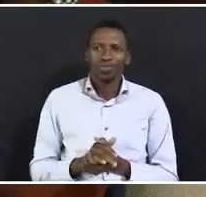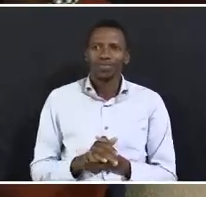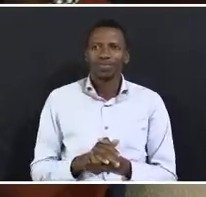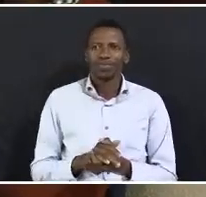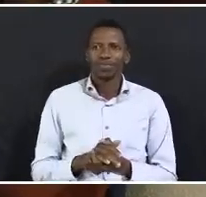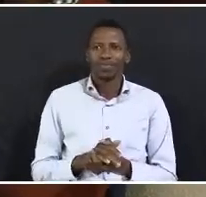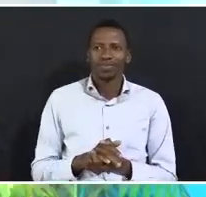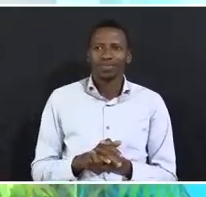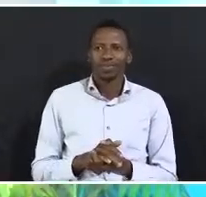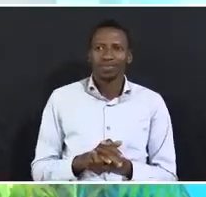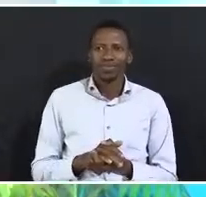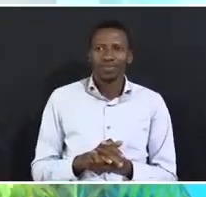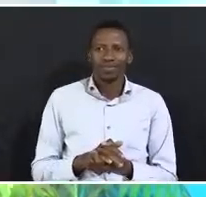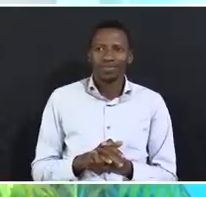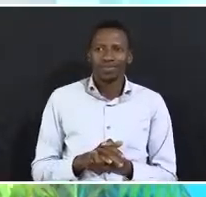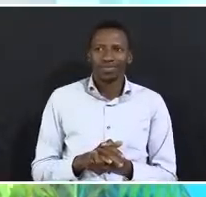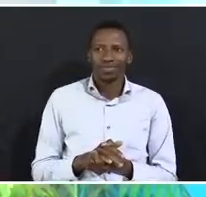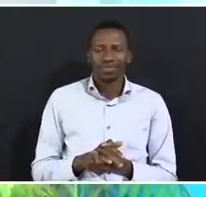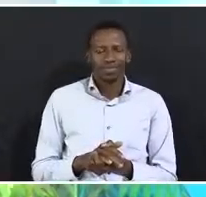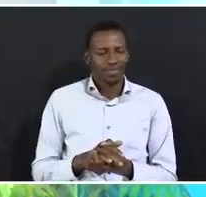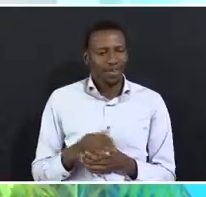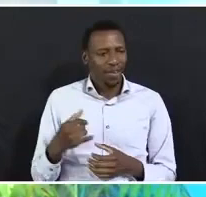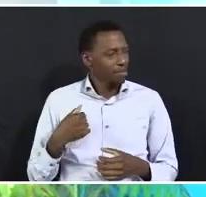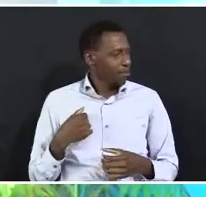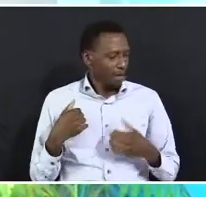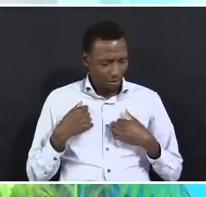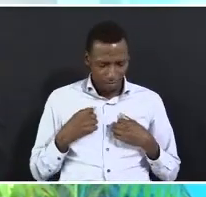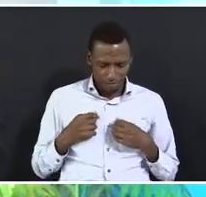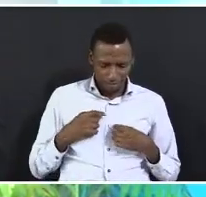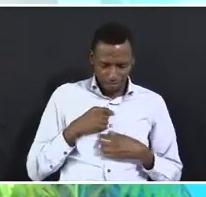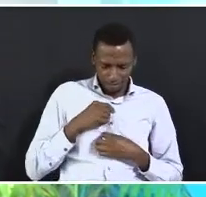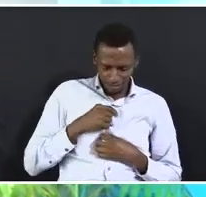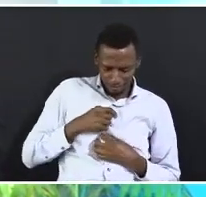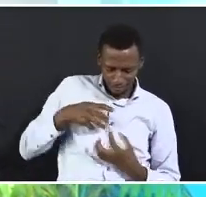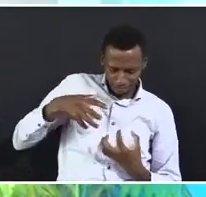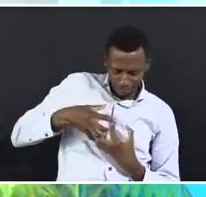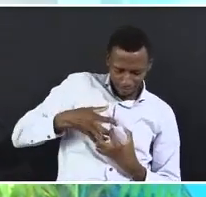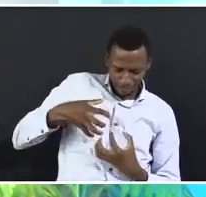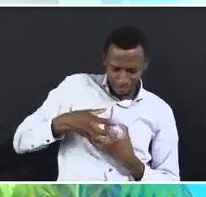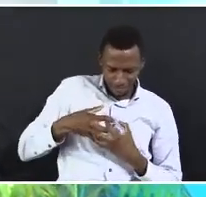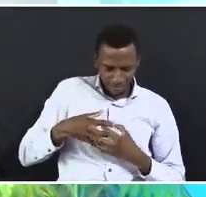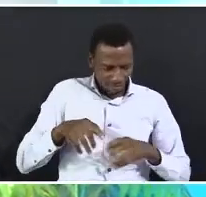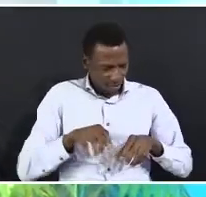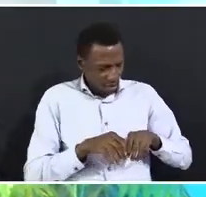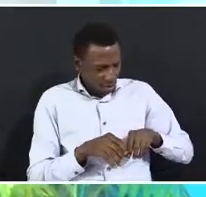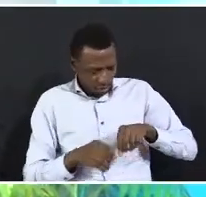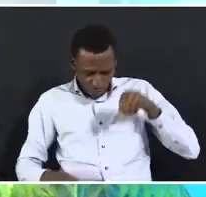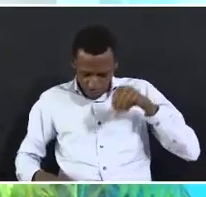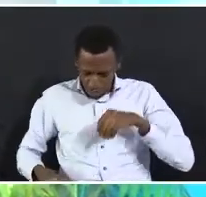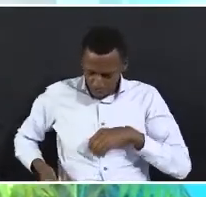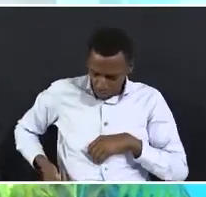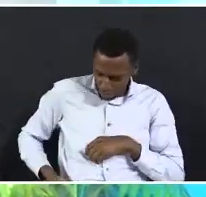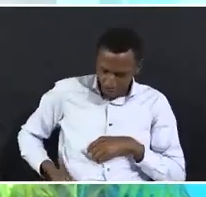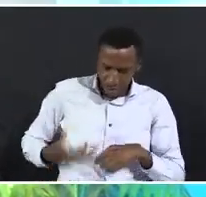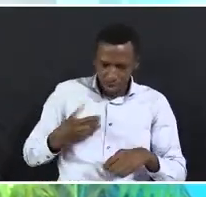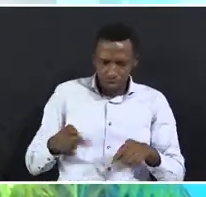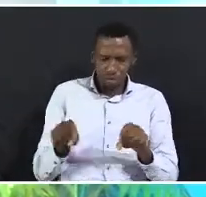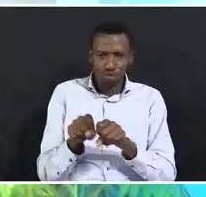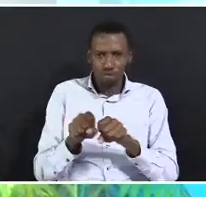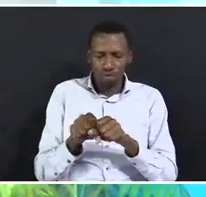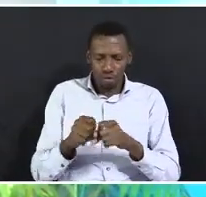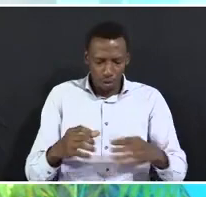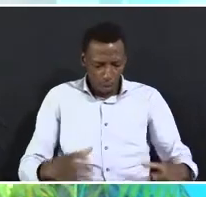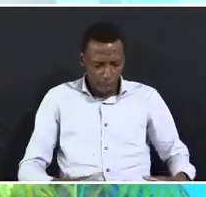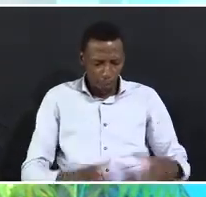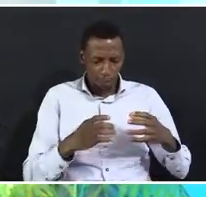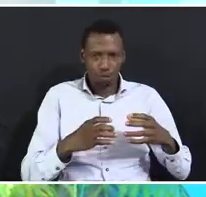So, I had my uniform and then my serious shoe of security. And